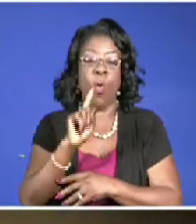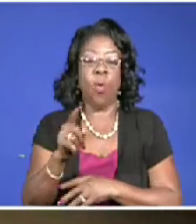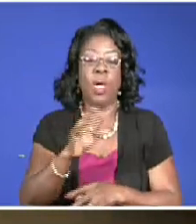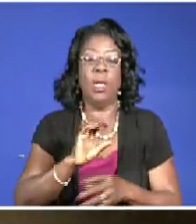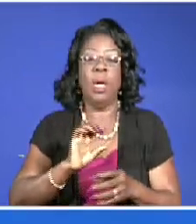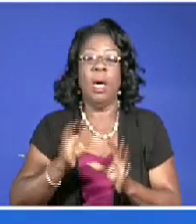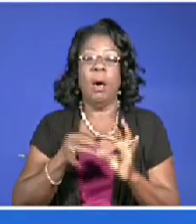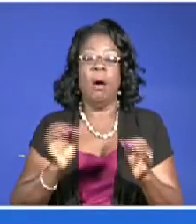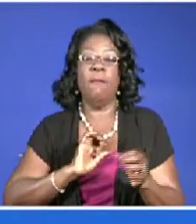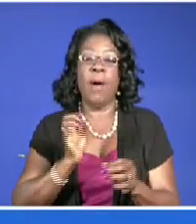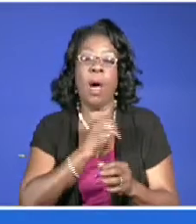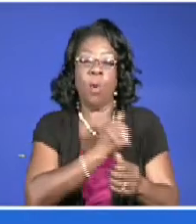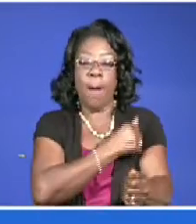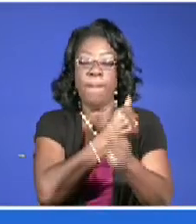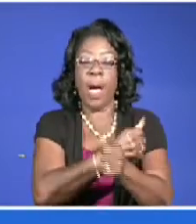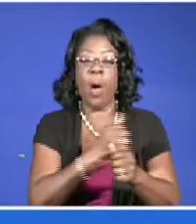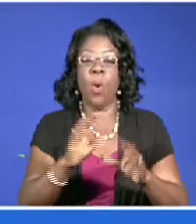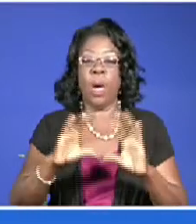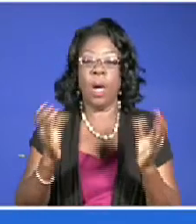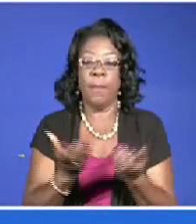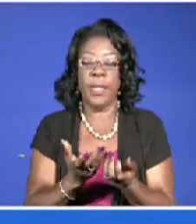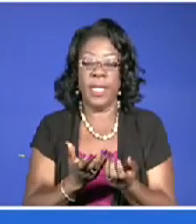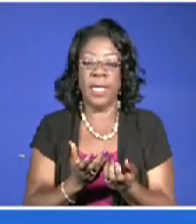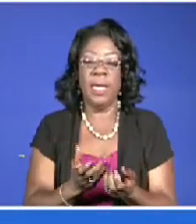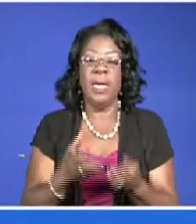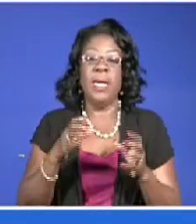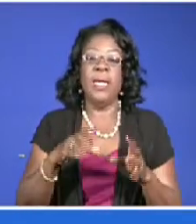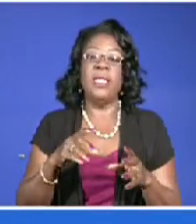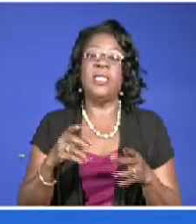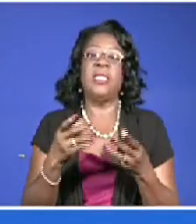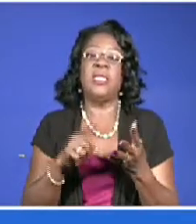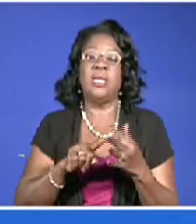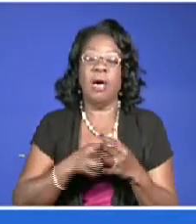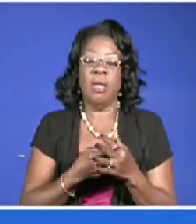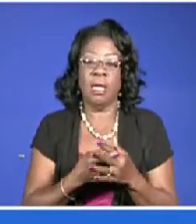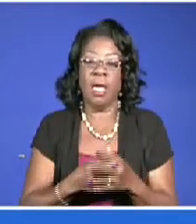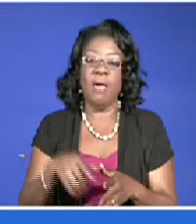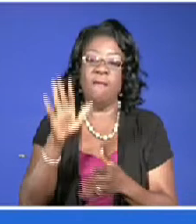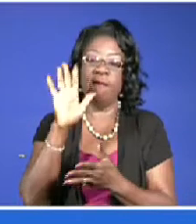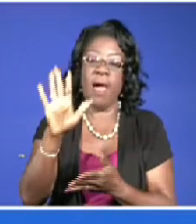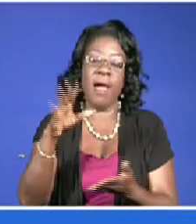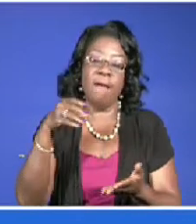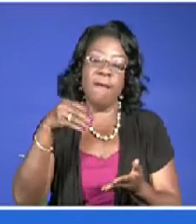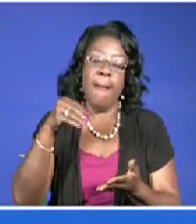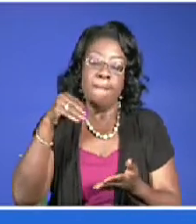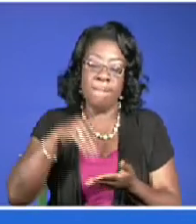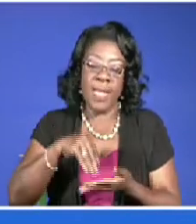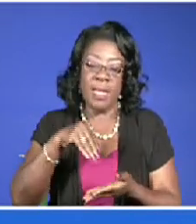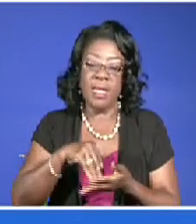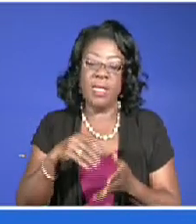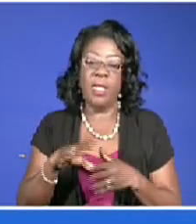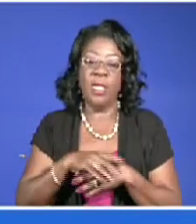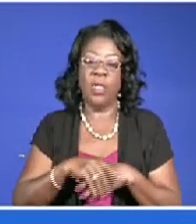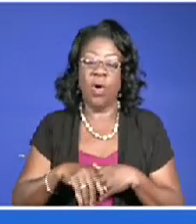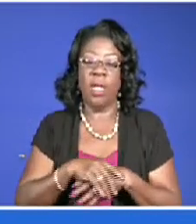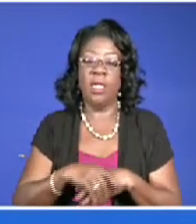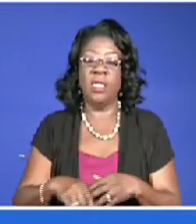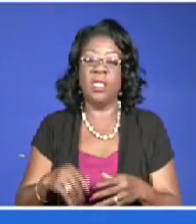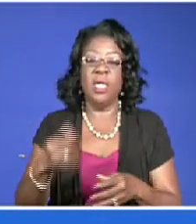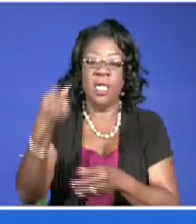companies is undertaking a $5 million solar energy park capable of generating